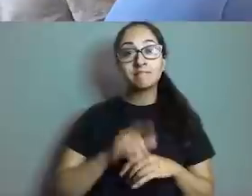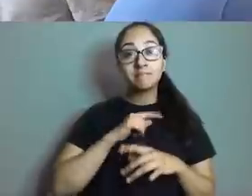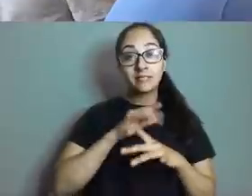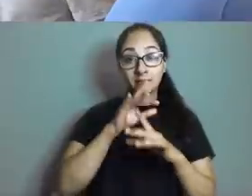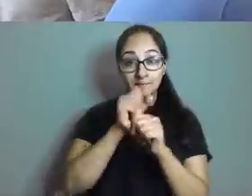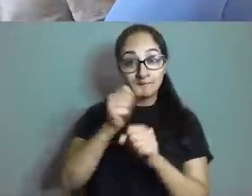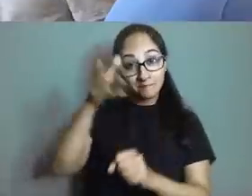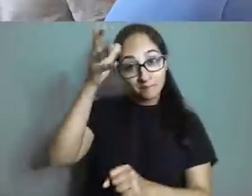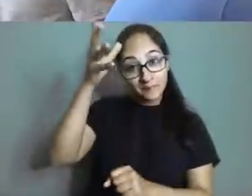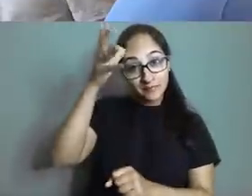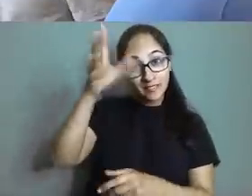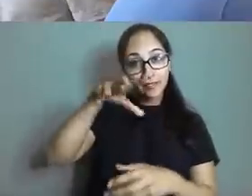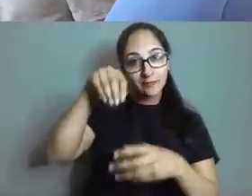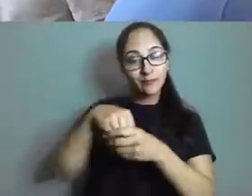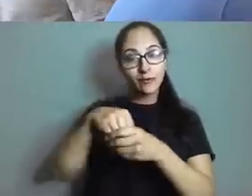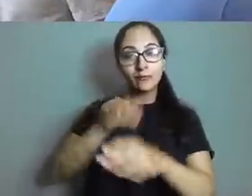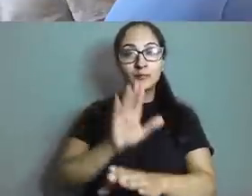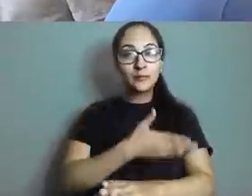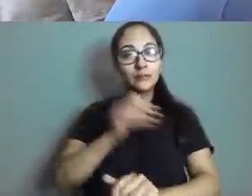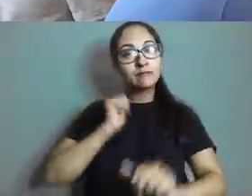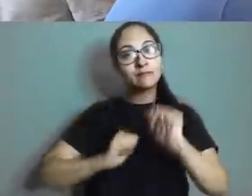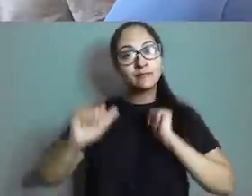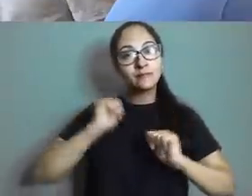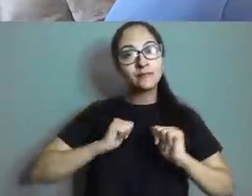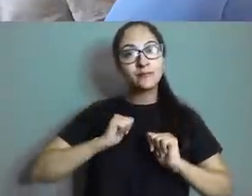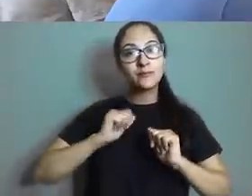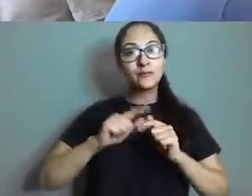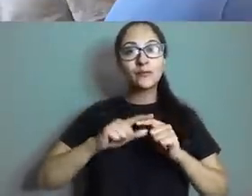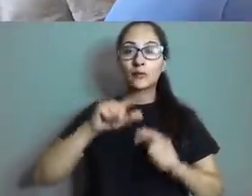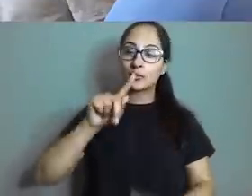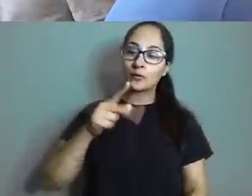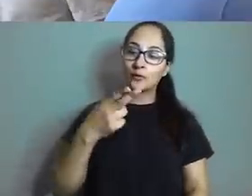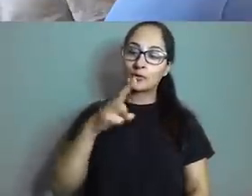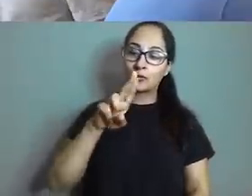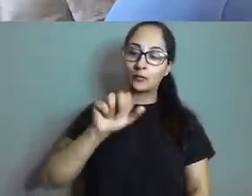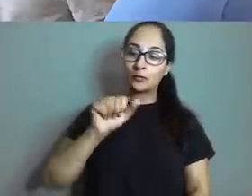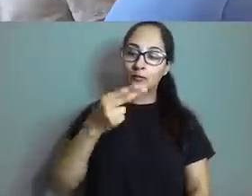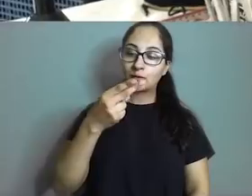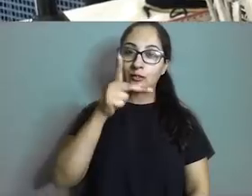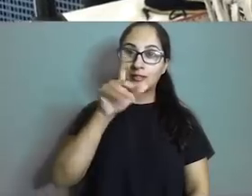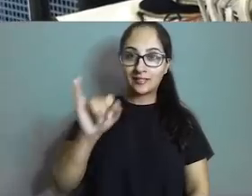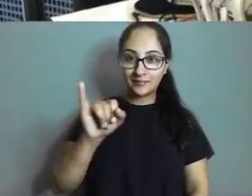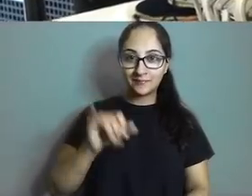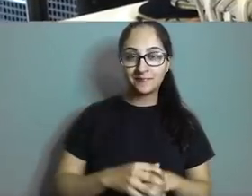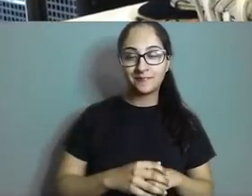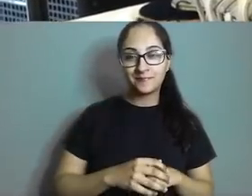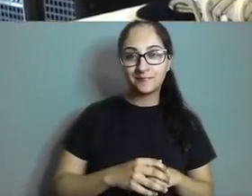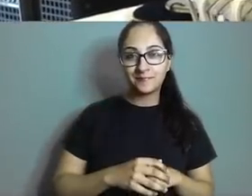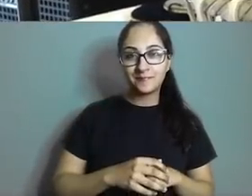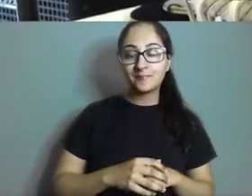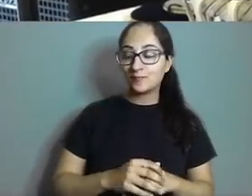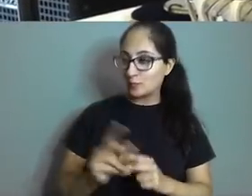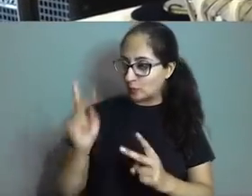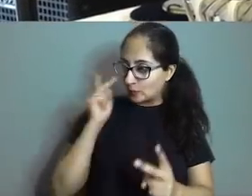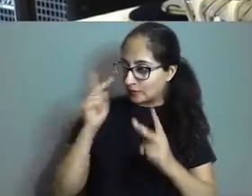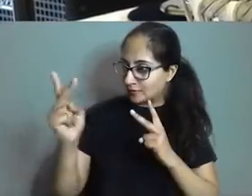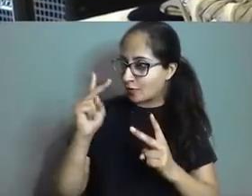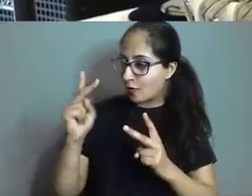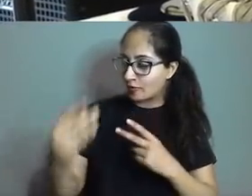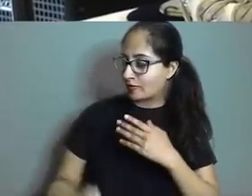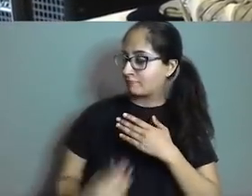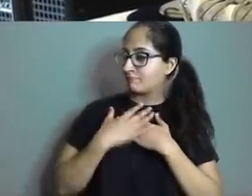events he used to ask me to perform questions for him and when i did that's when i knew i loved performing forevers on march